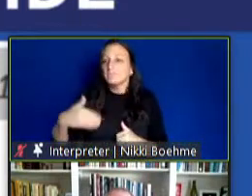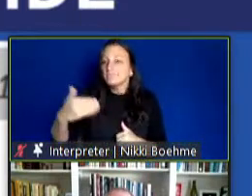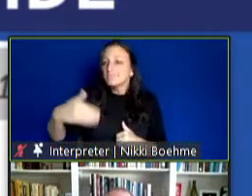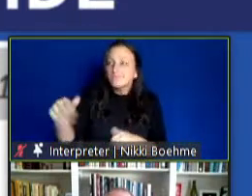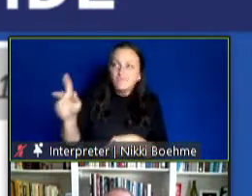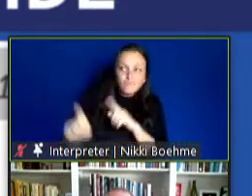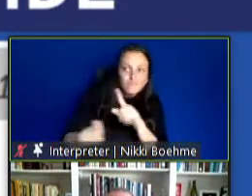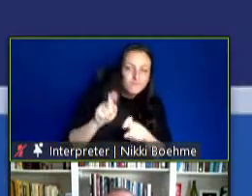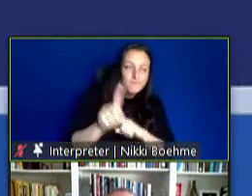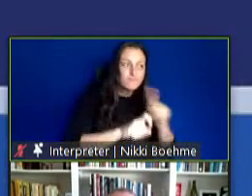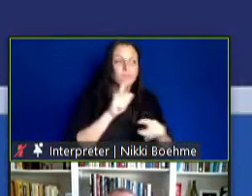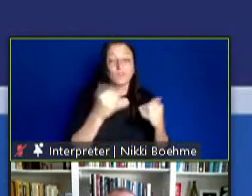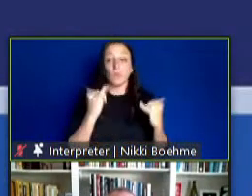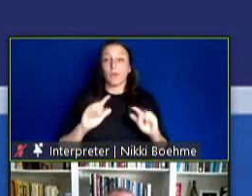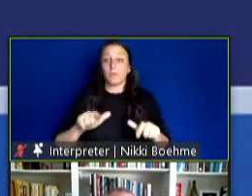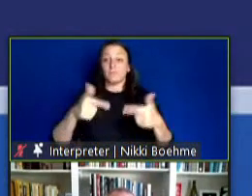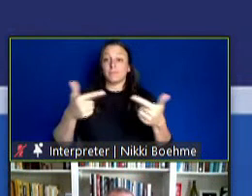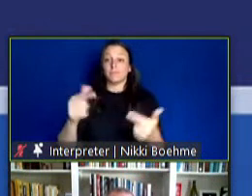over to Casey.